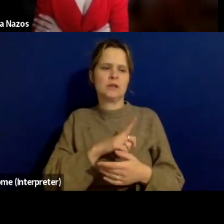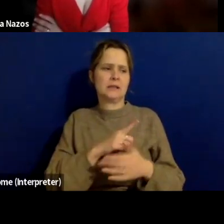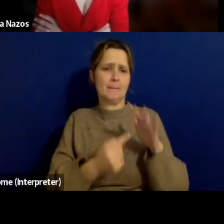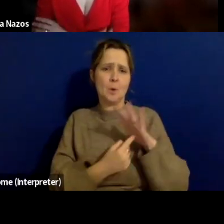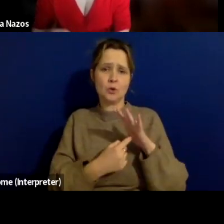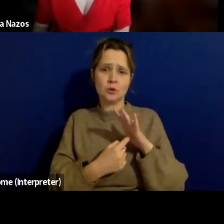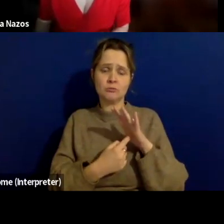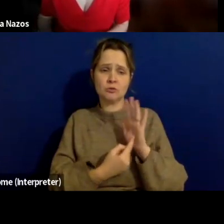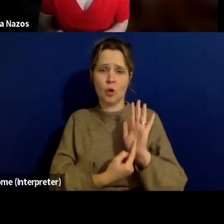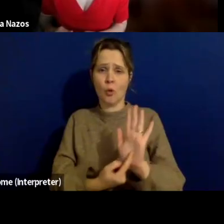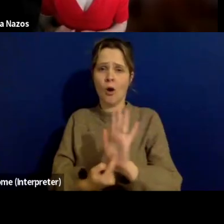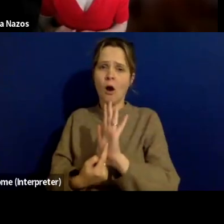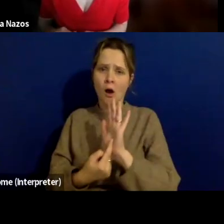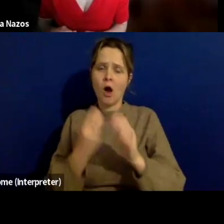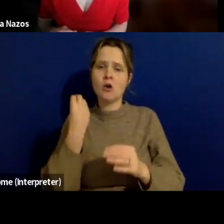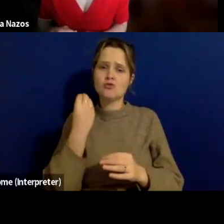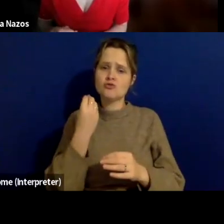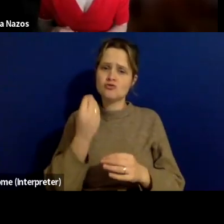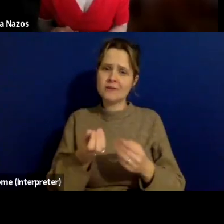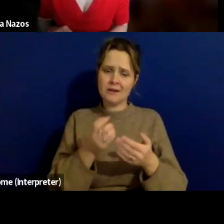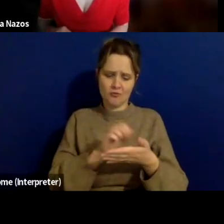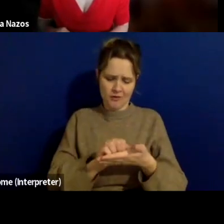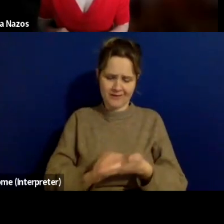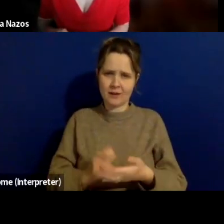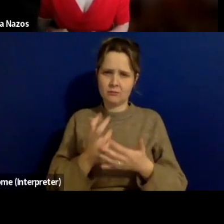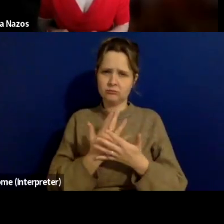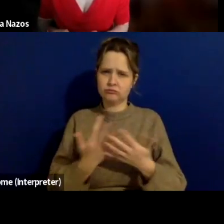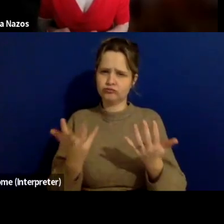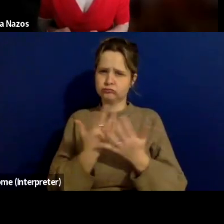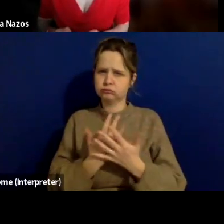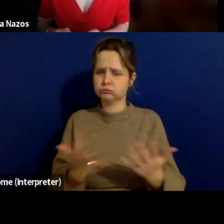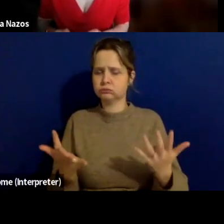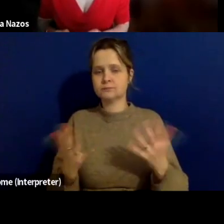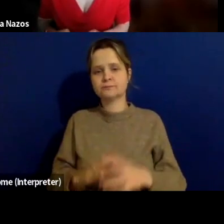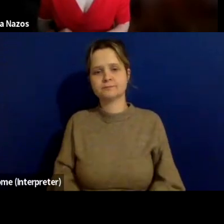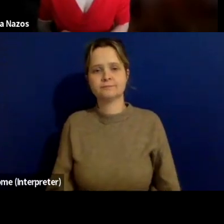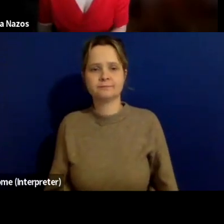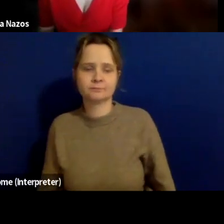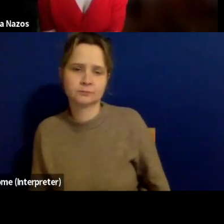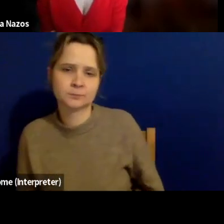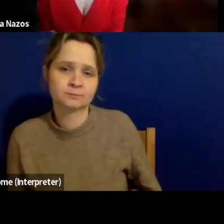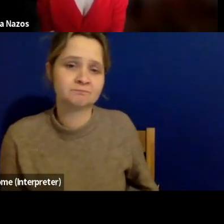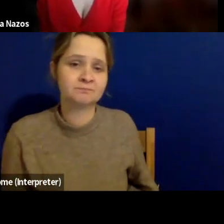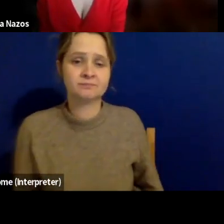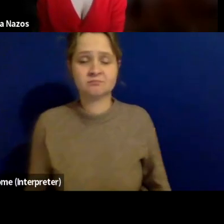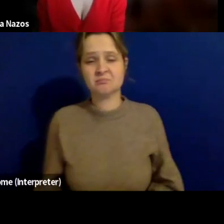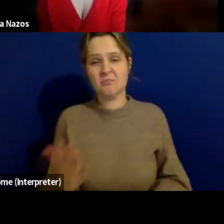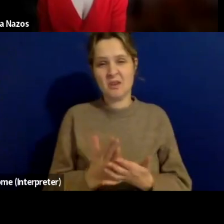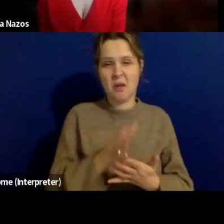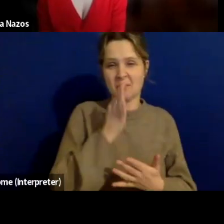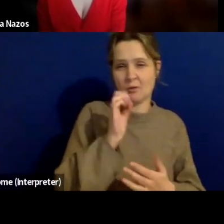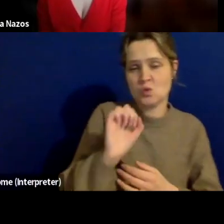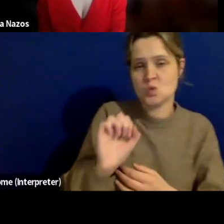its current diversity and richness? I guess this is a question about your influences. Oh yeah, in